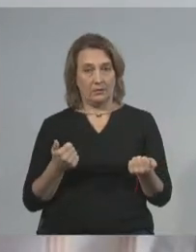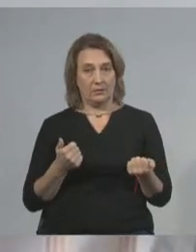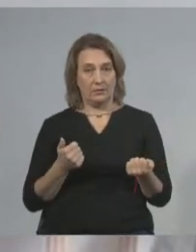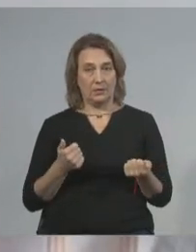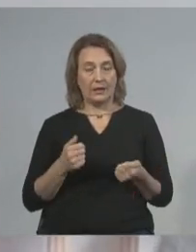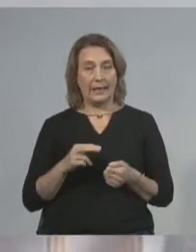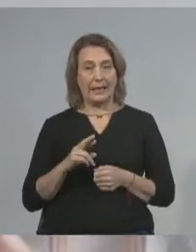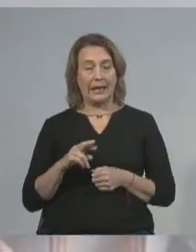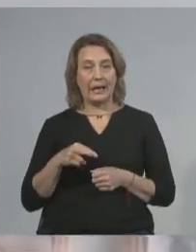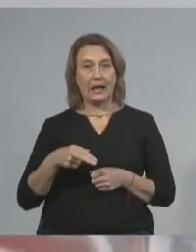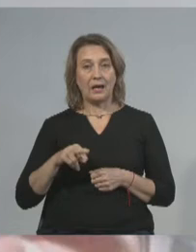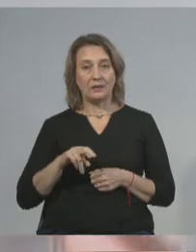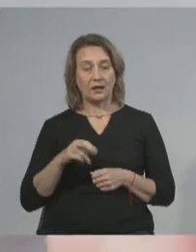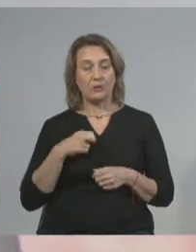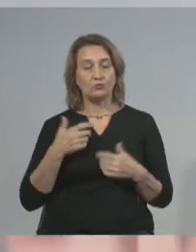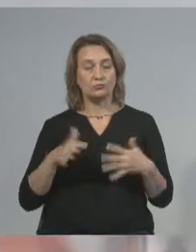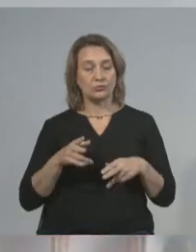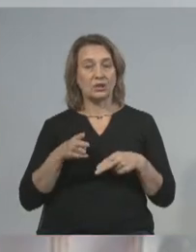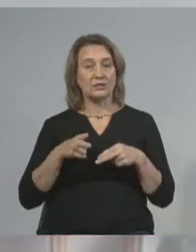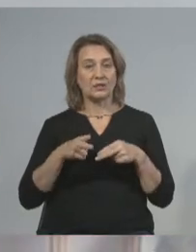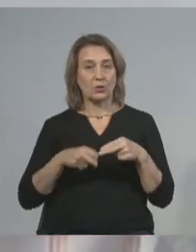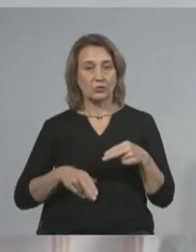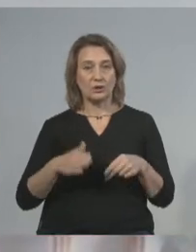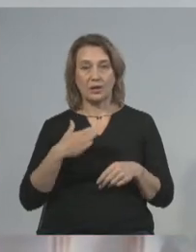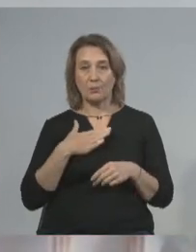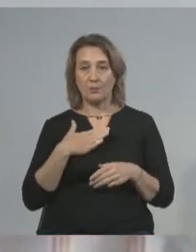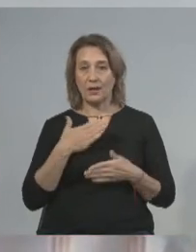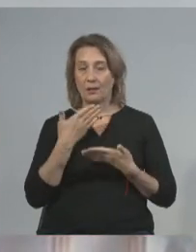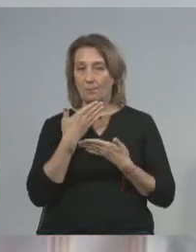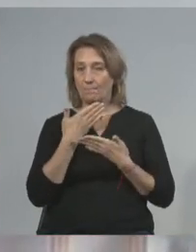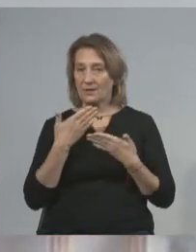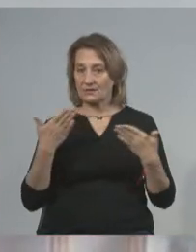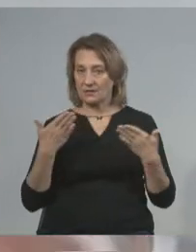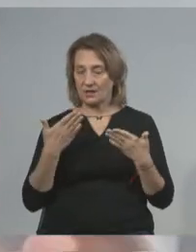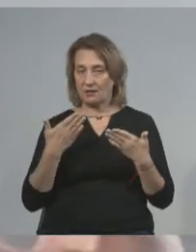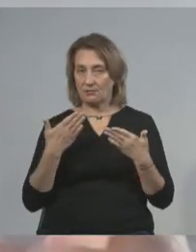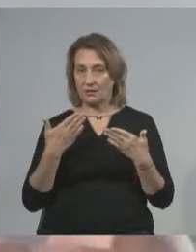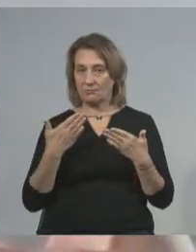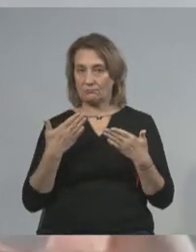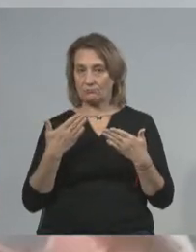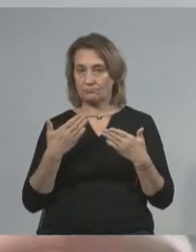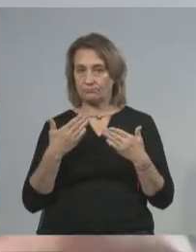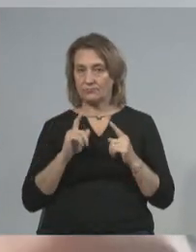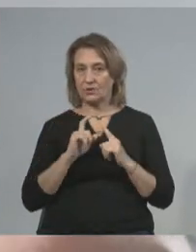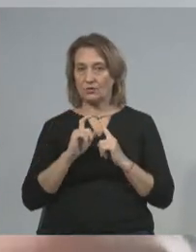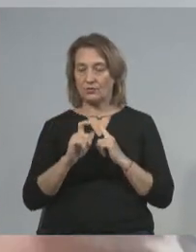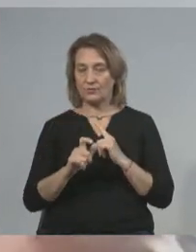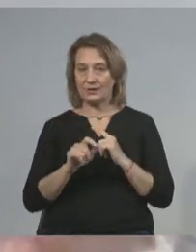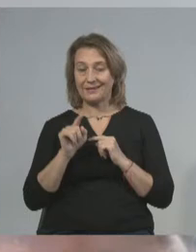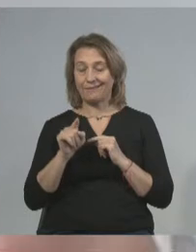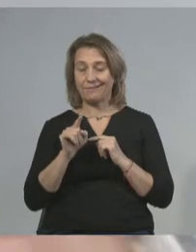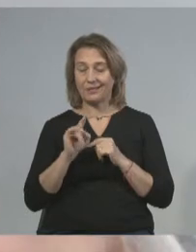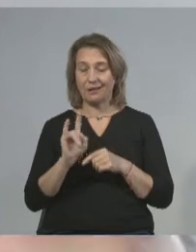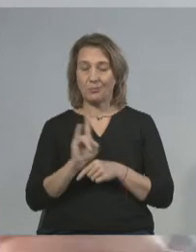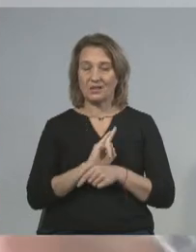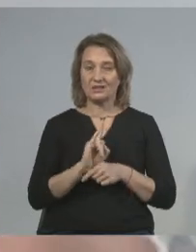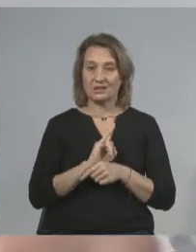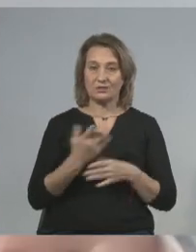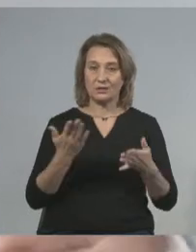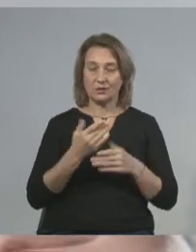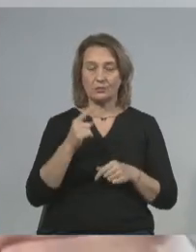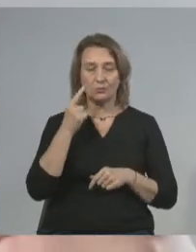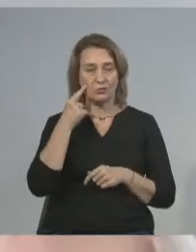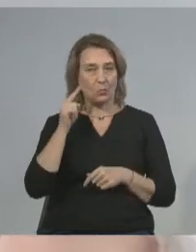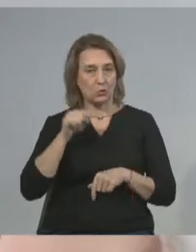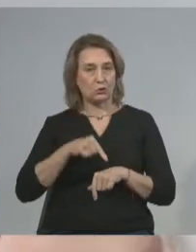yes well actually i think i'm i have finished but my last remark would be that those distortions